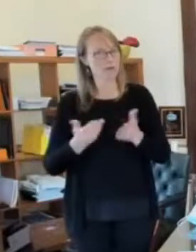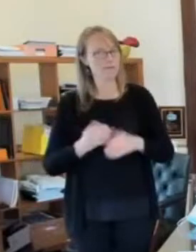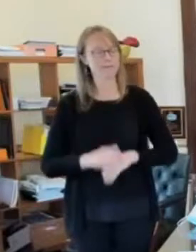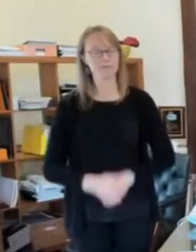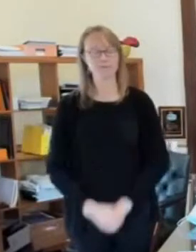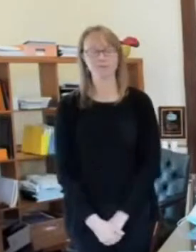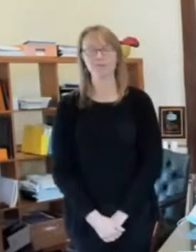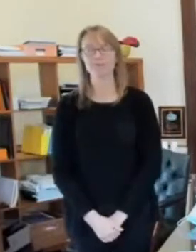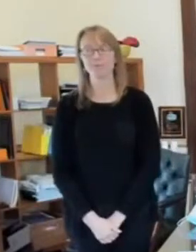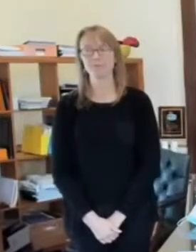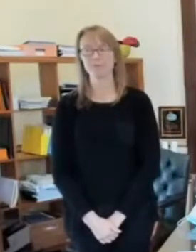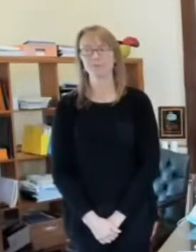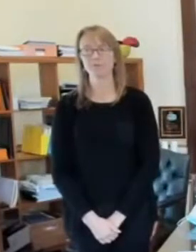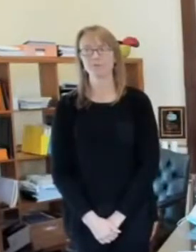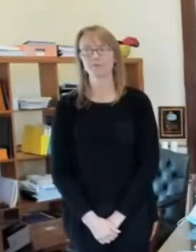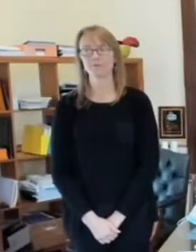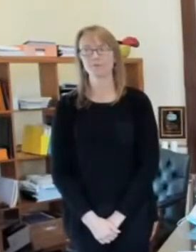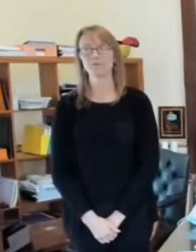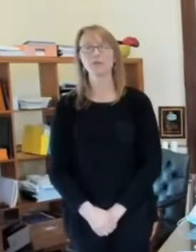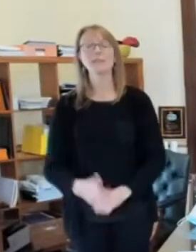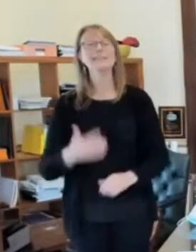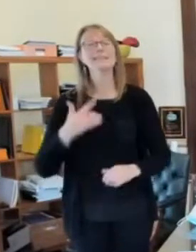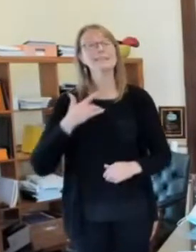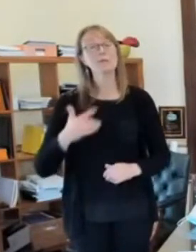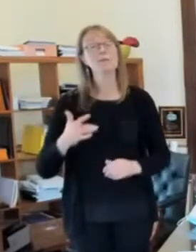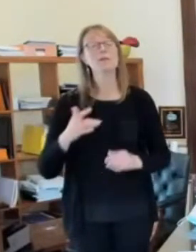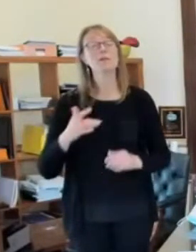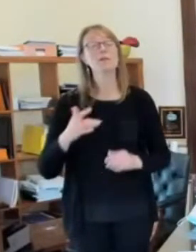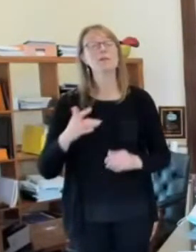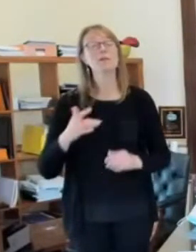your positivity rate will go down.